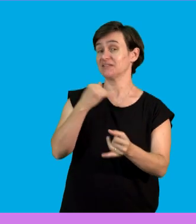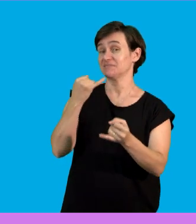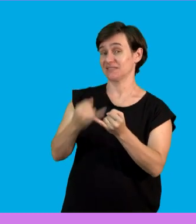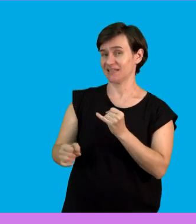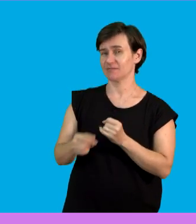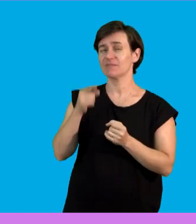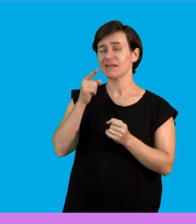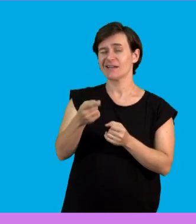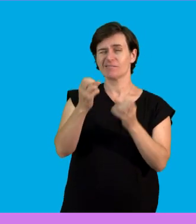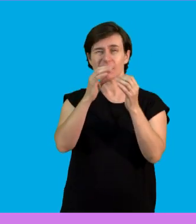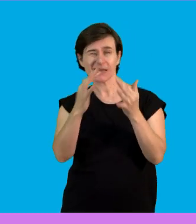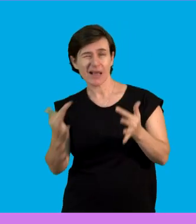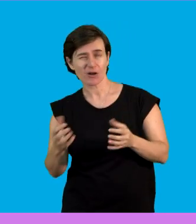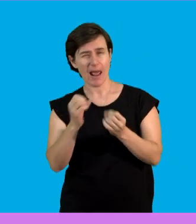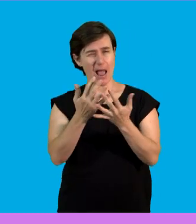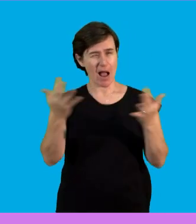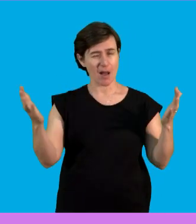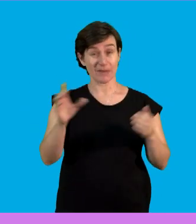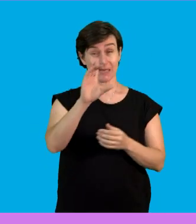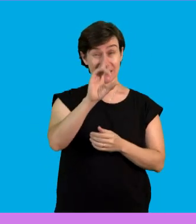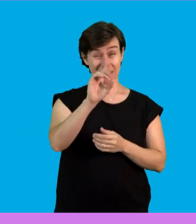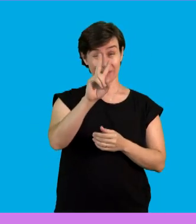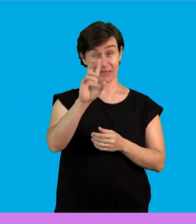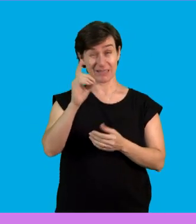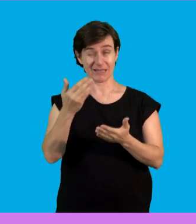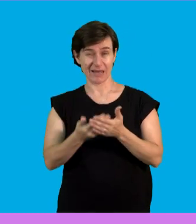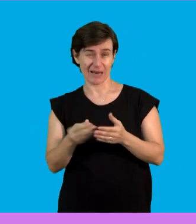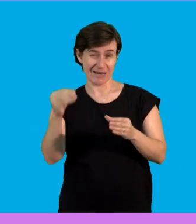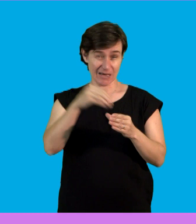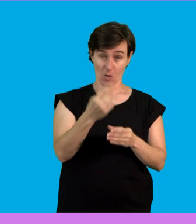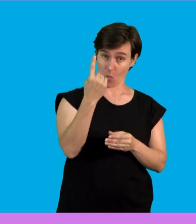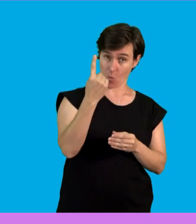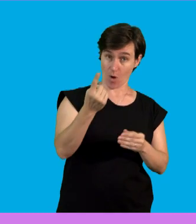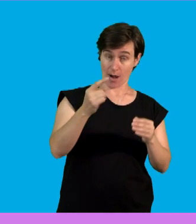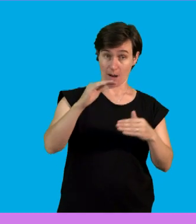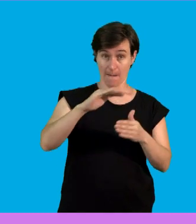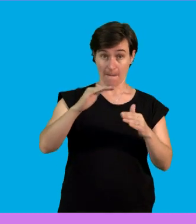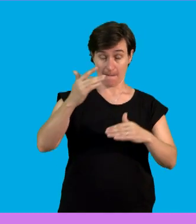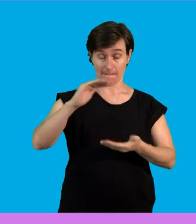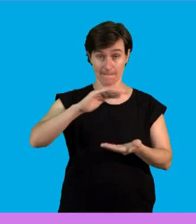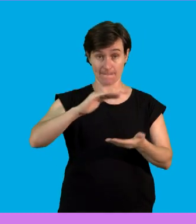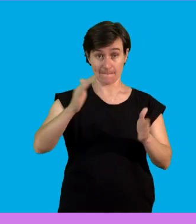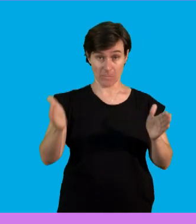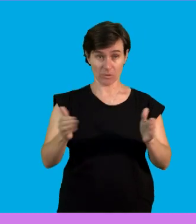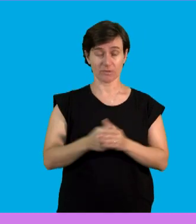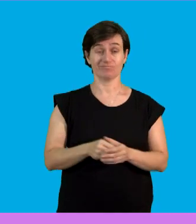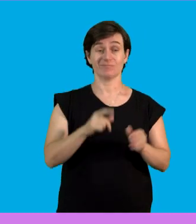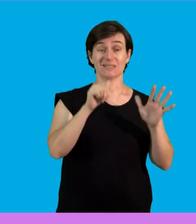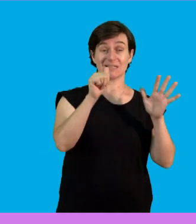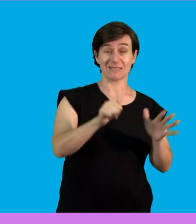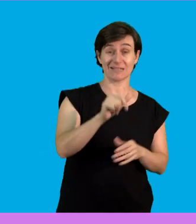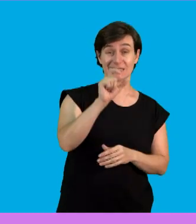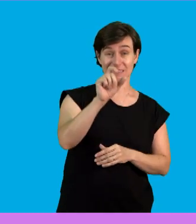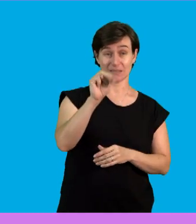calculate the number of DVDs that will fit in a box with the dimensions of 16 centimeters